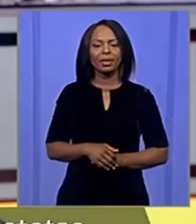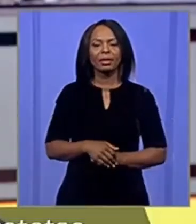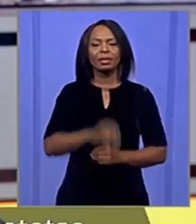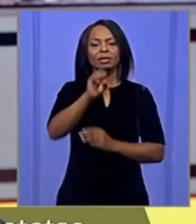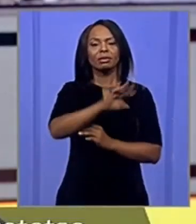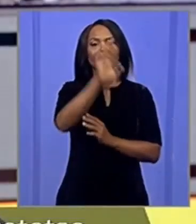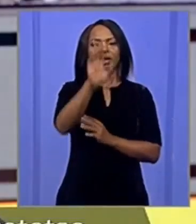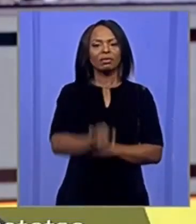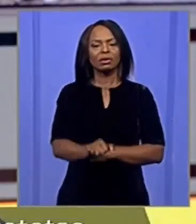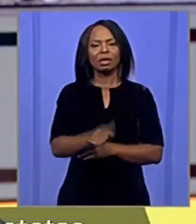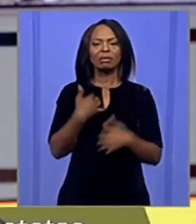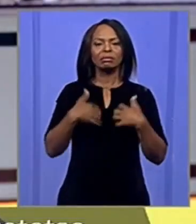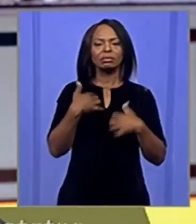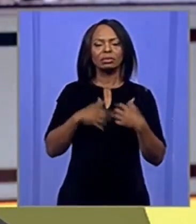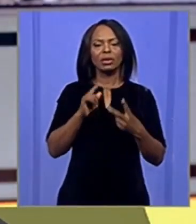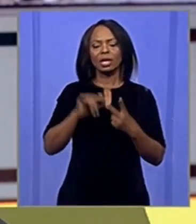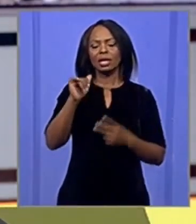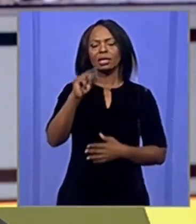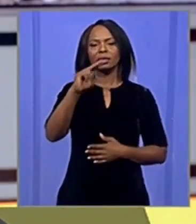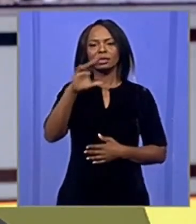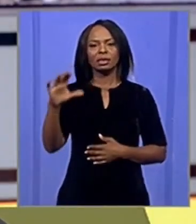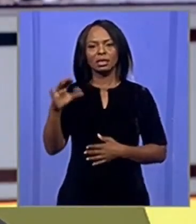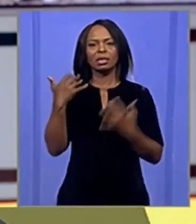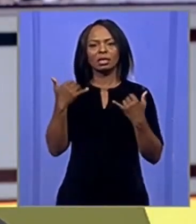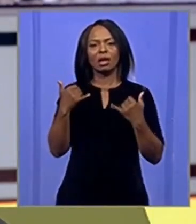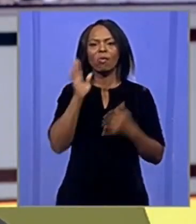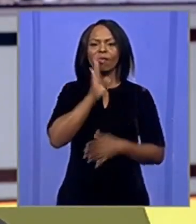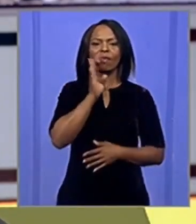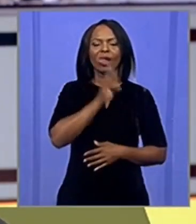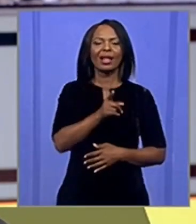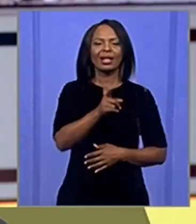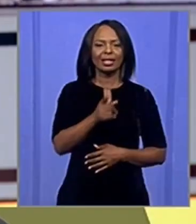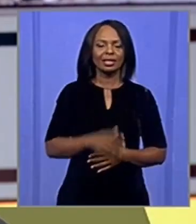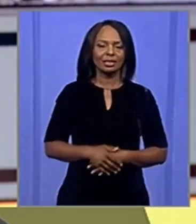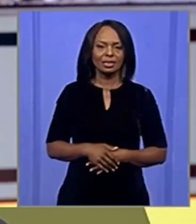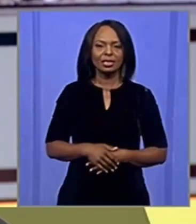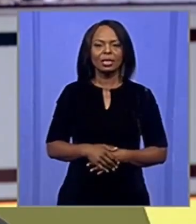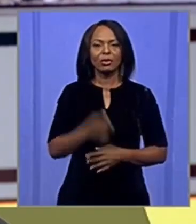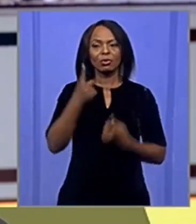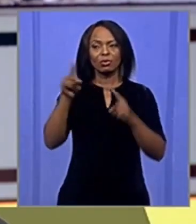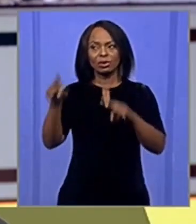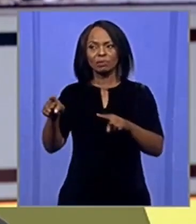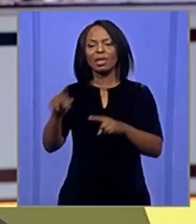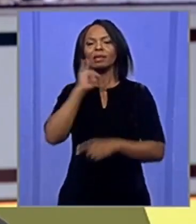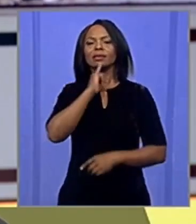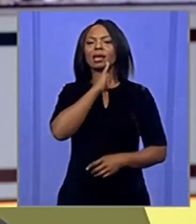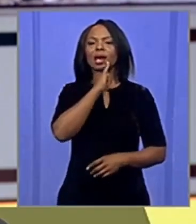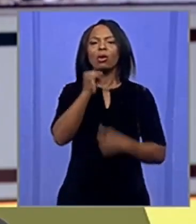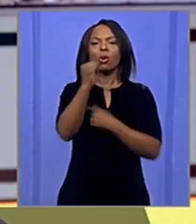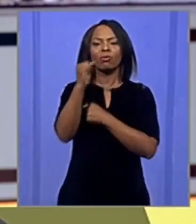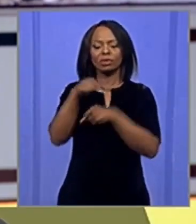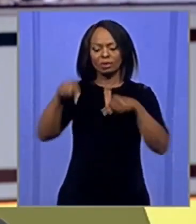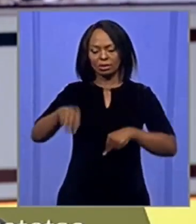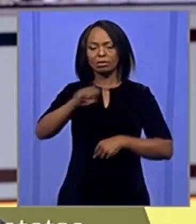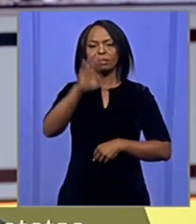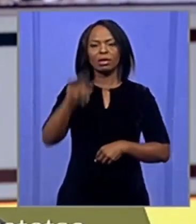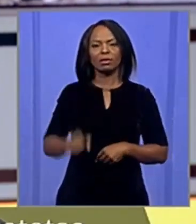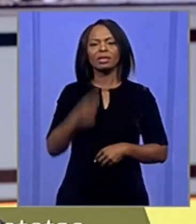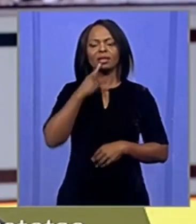pretentious, the ANC is pretentious. We went to Israeli embassy and said we're going to close this embassy. We went to parliament, put a